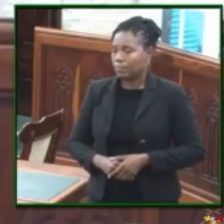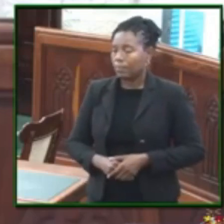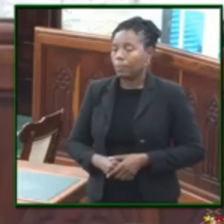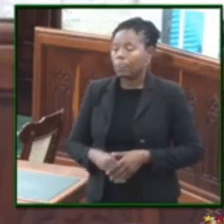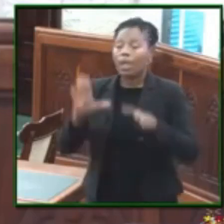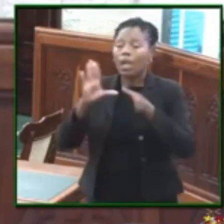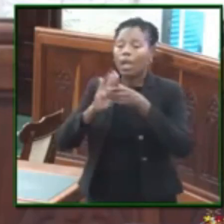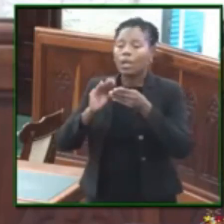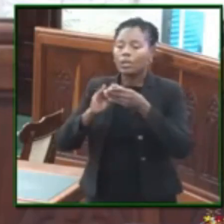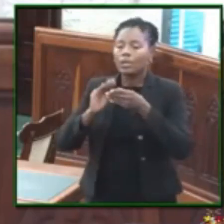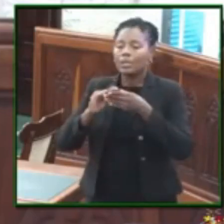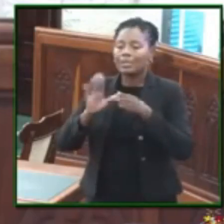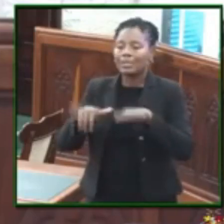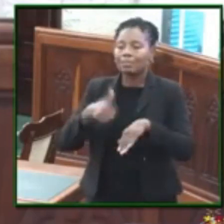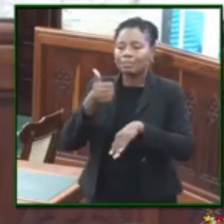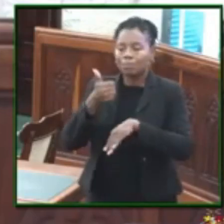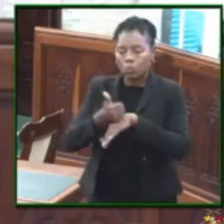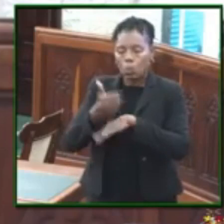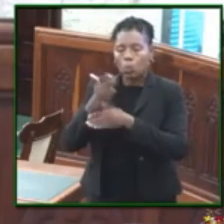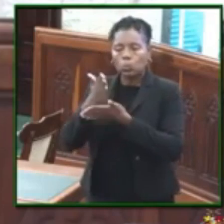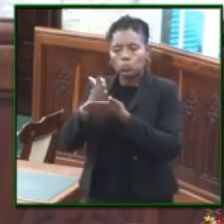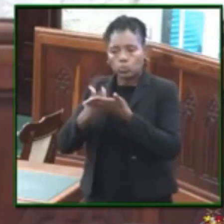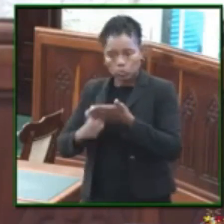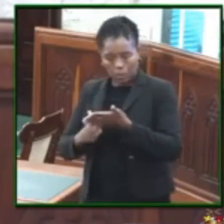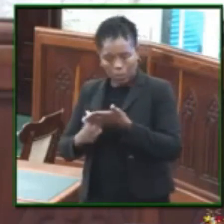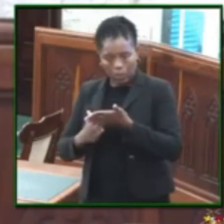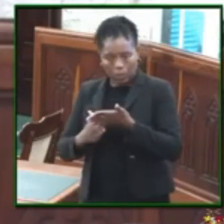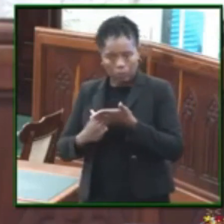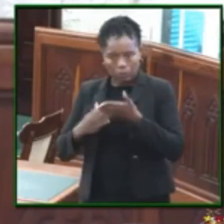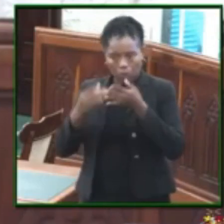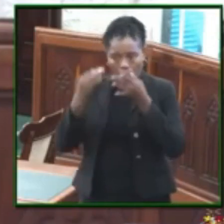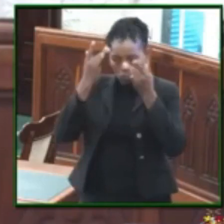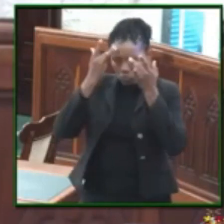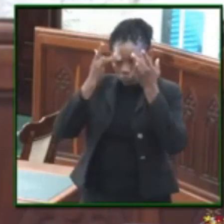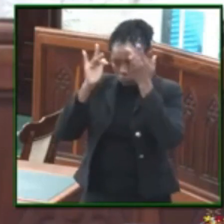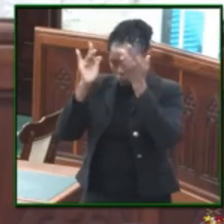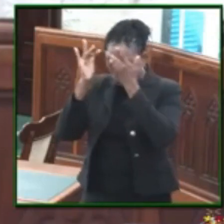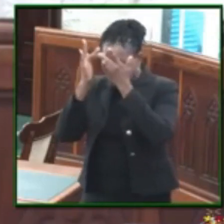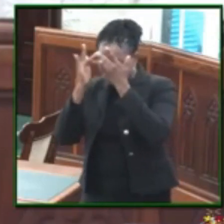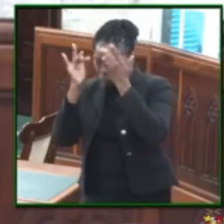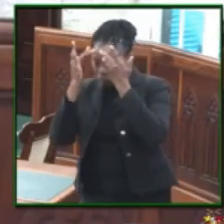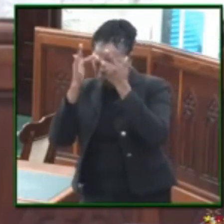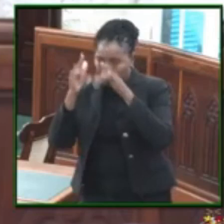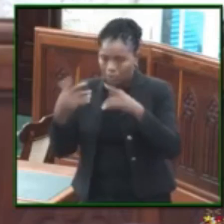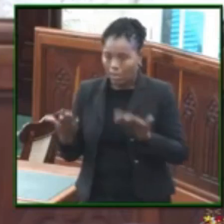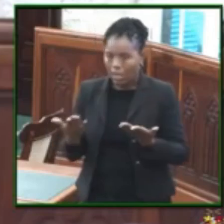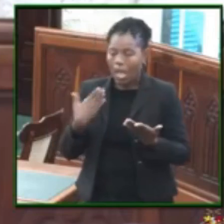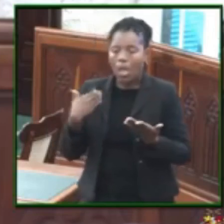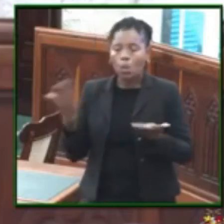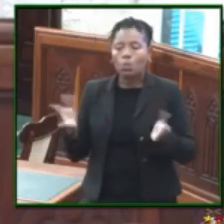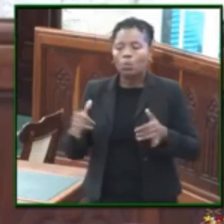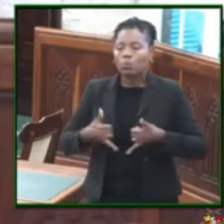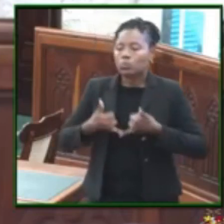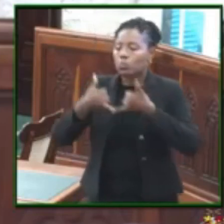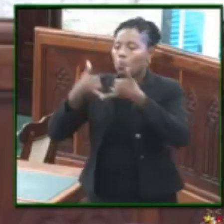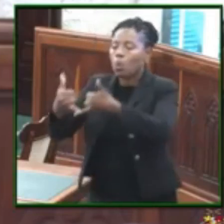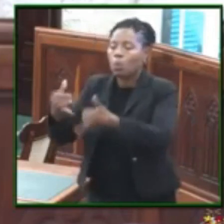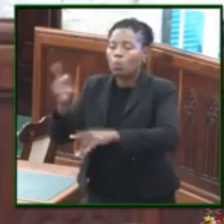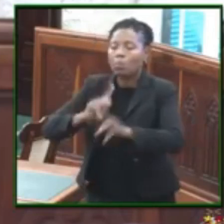I say that on the basis of some scheme around here in which we are rewarding criminality,